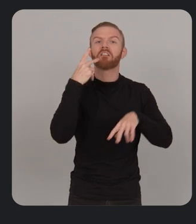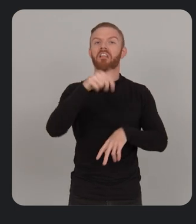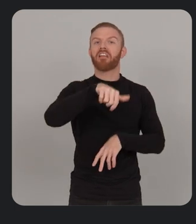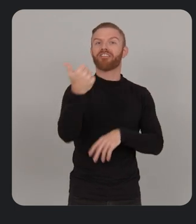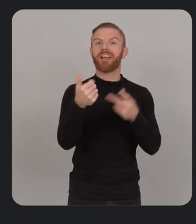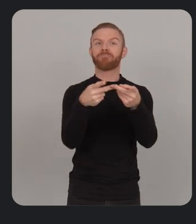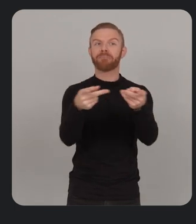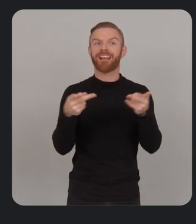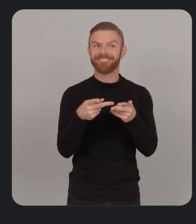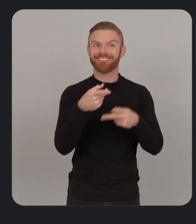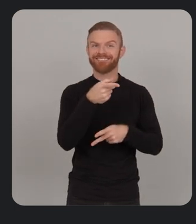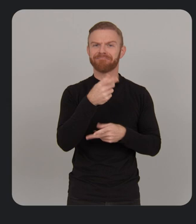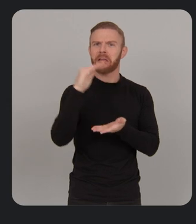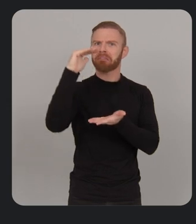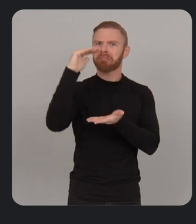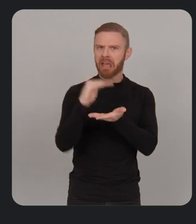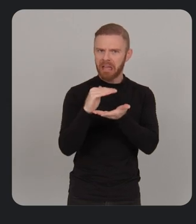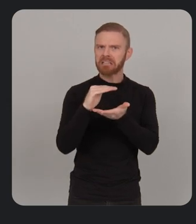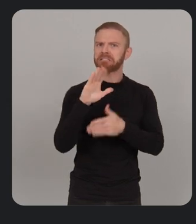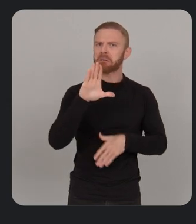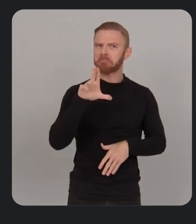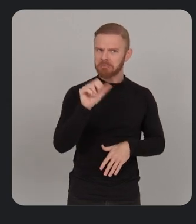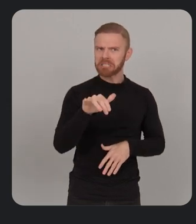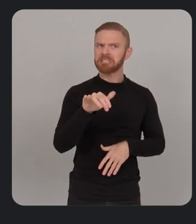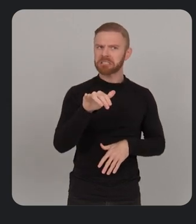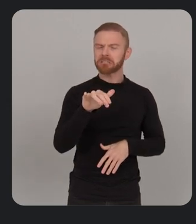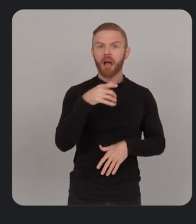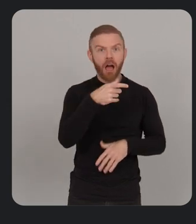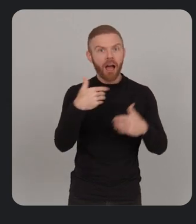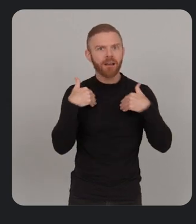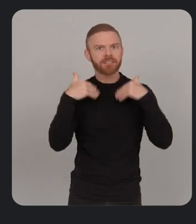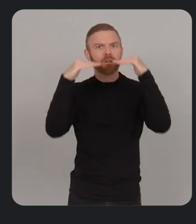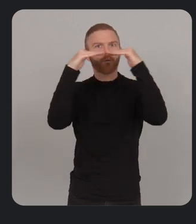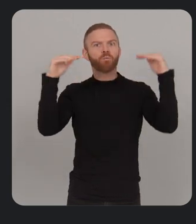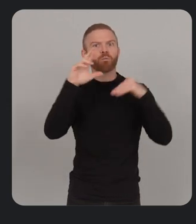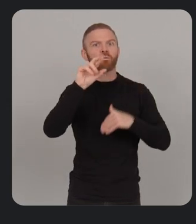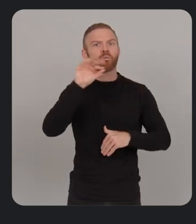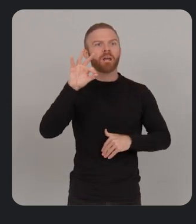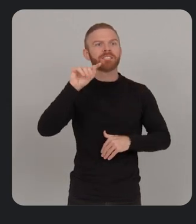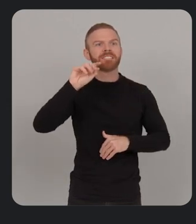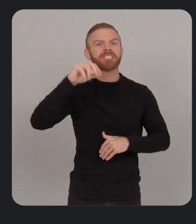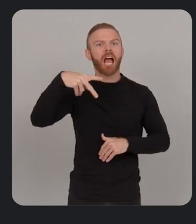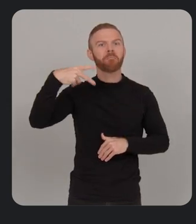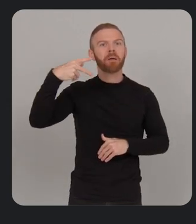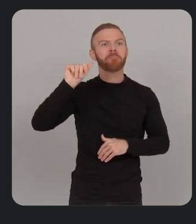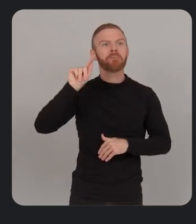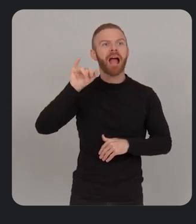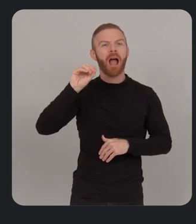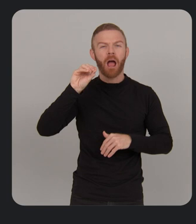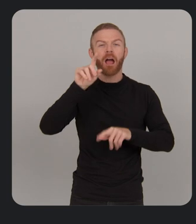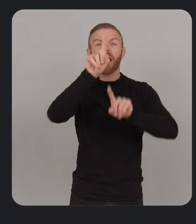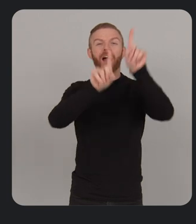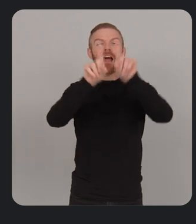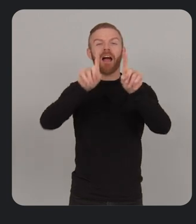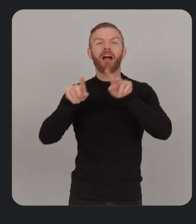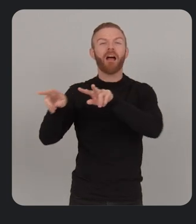see another place that's less busy, and it has a rooftop patio with skyline views.